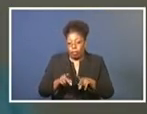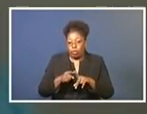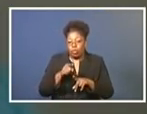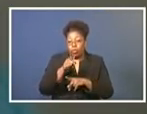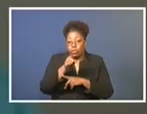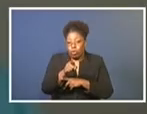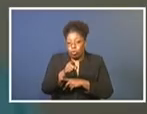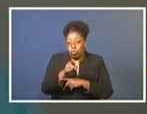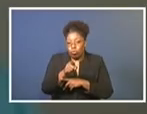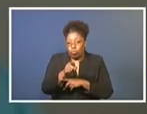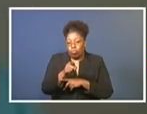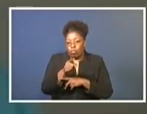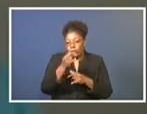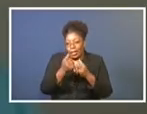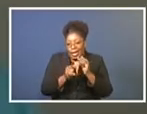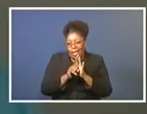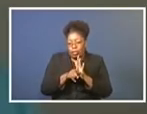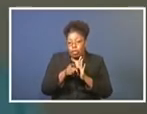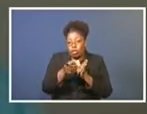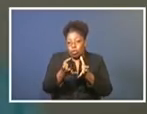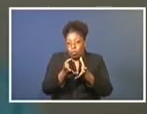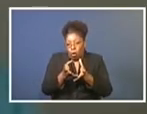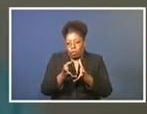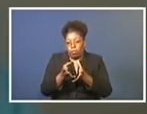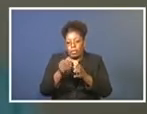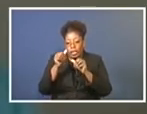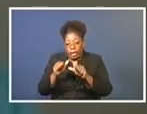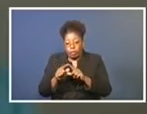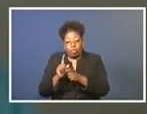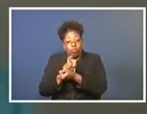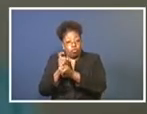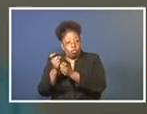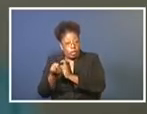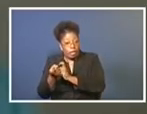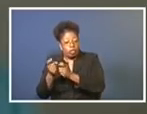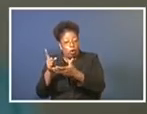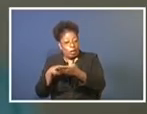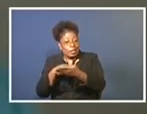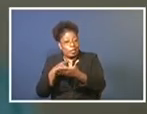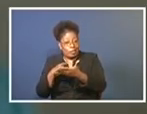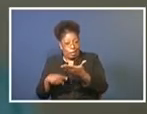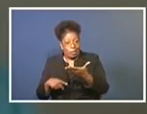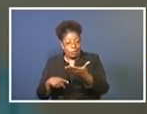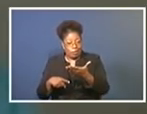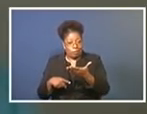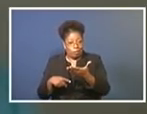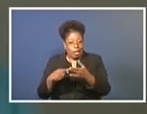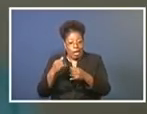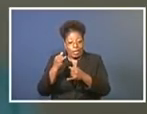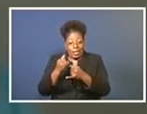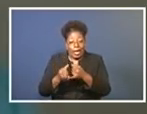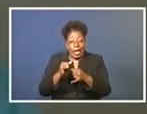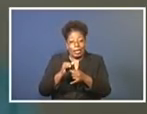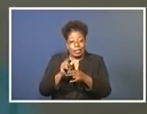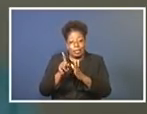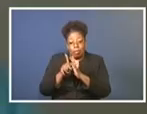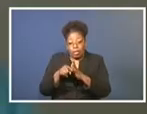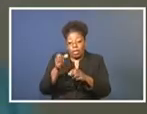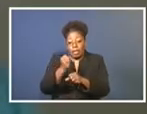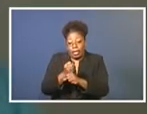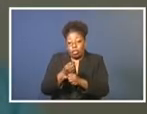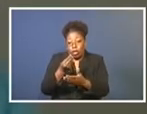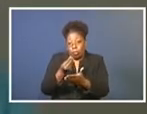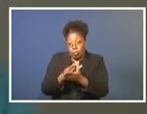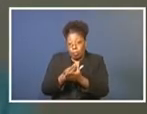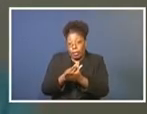at the last minute, you would want to be able to cancel at the last minute and actually get your money back or use it